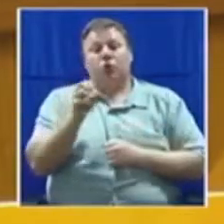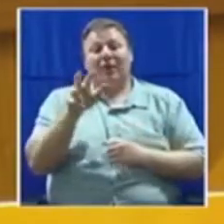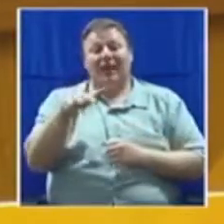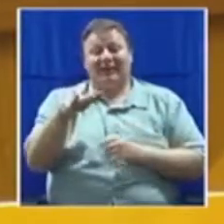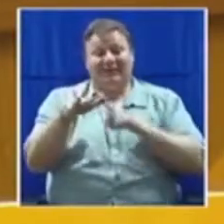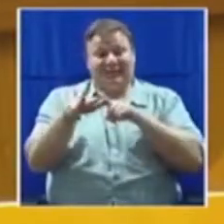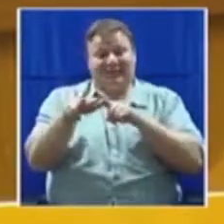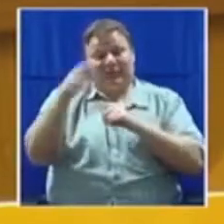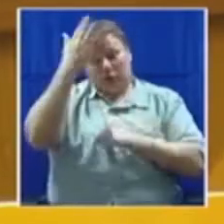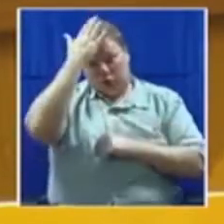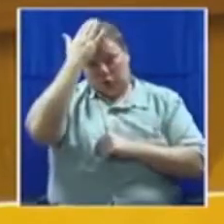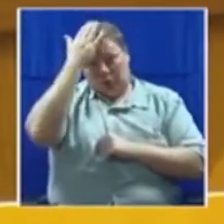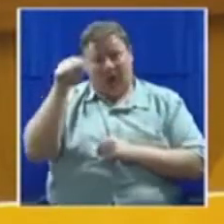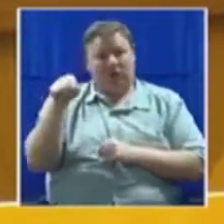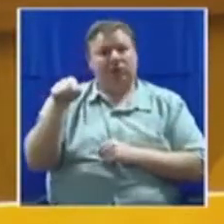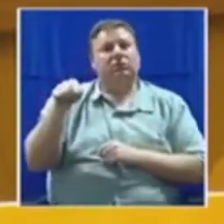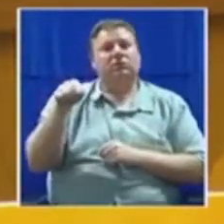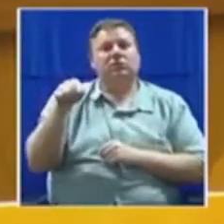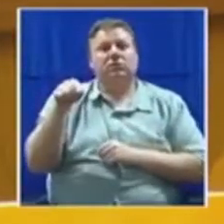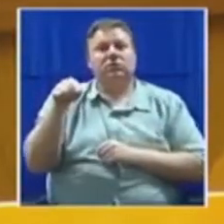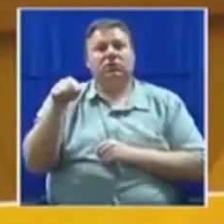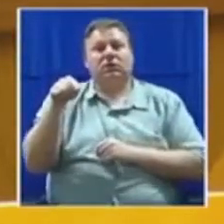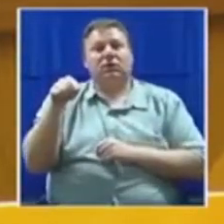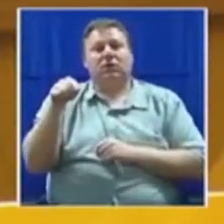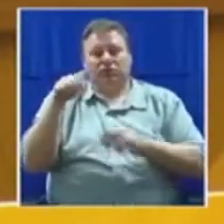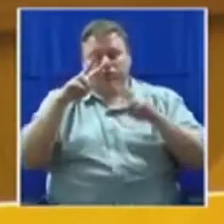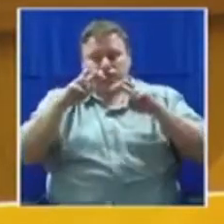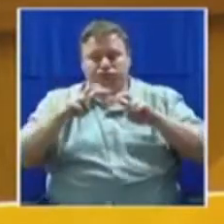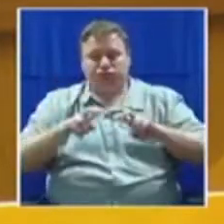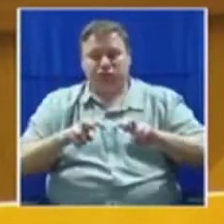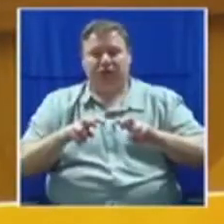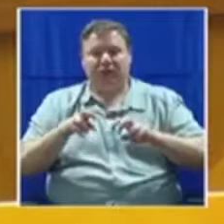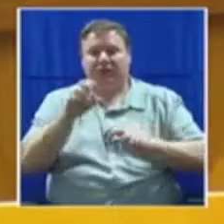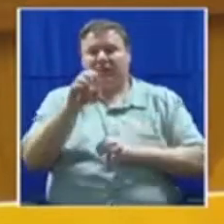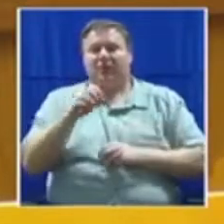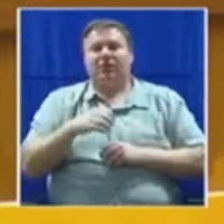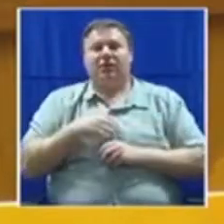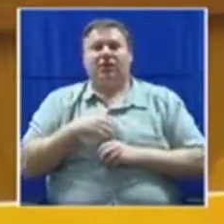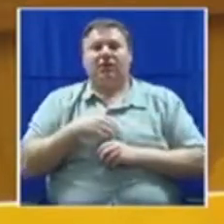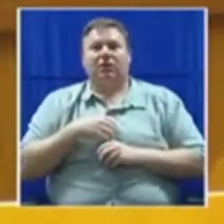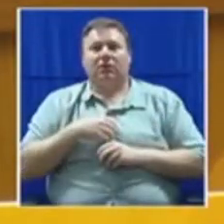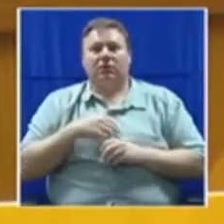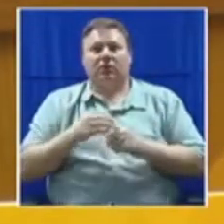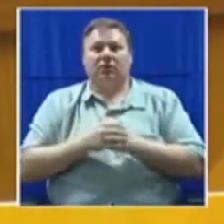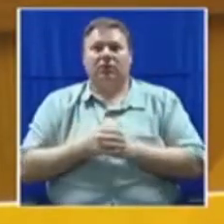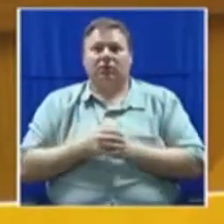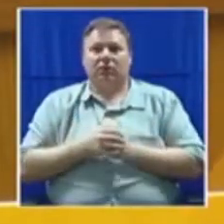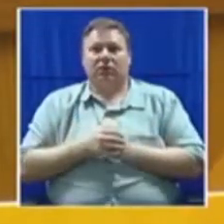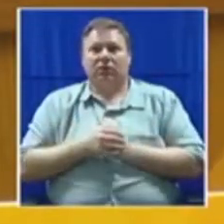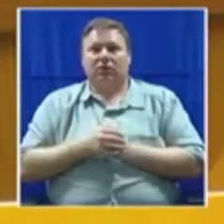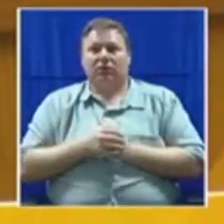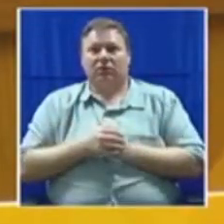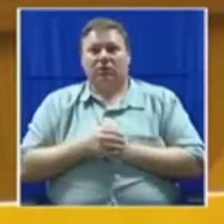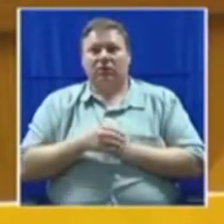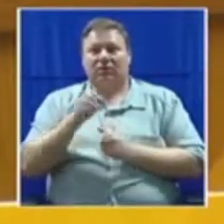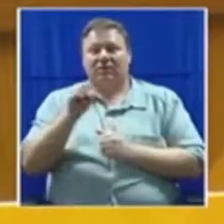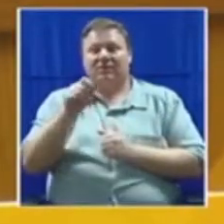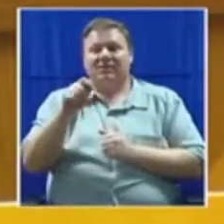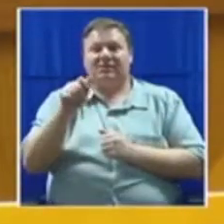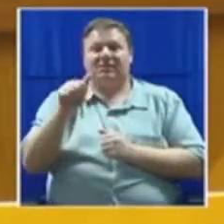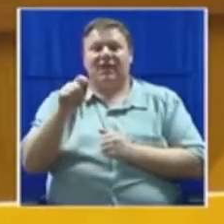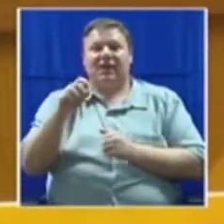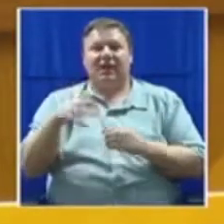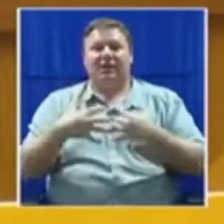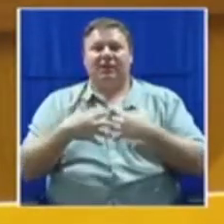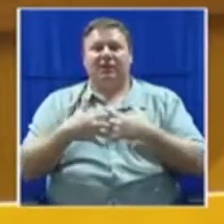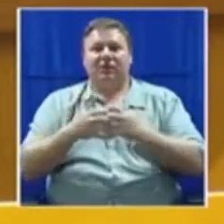inquiry to investigate allegations of state capture, corruption and fraud in the public sector, including